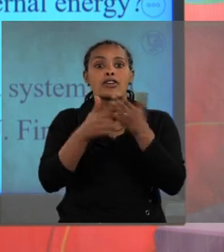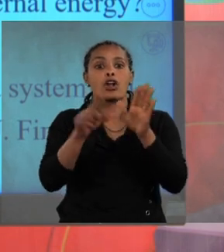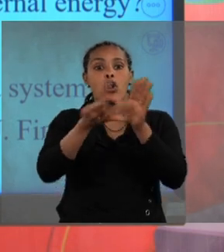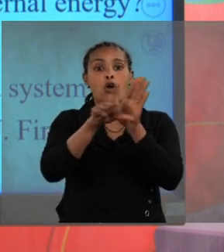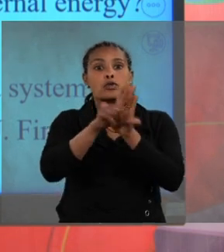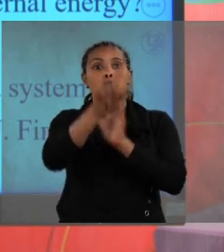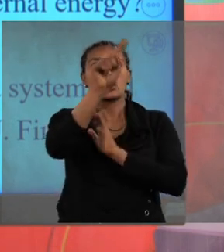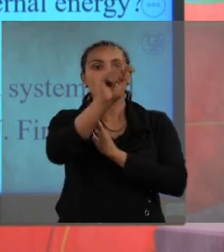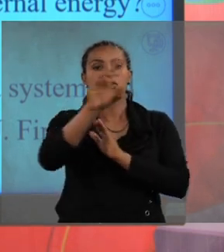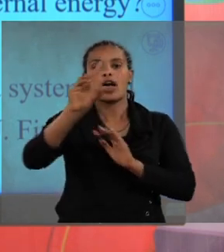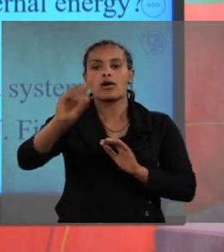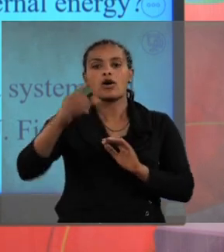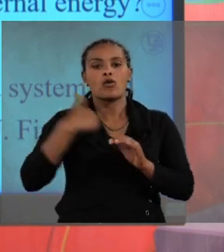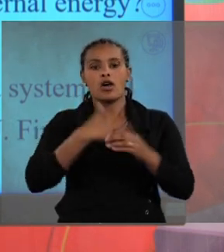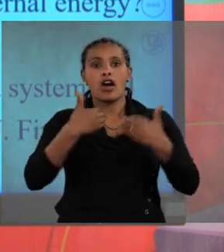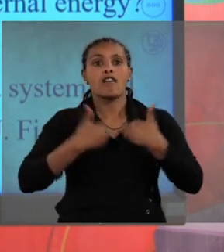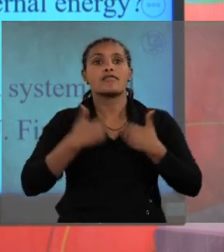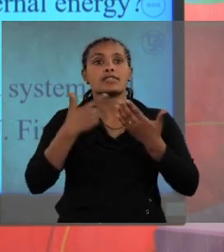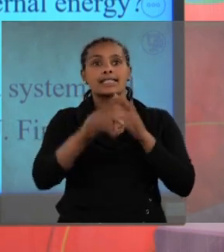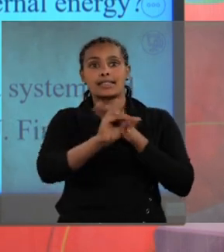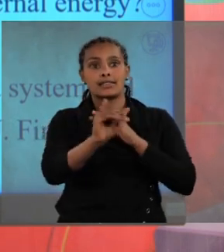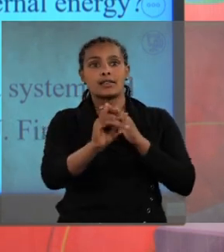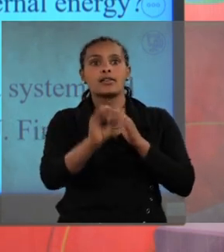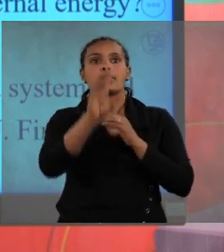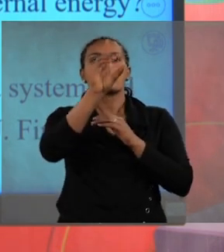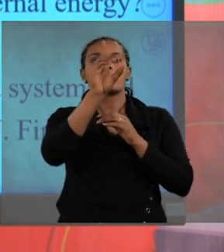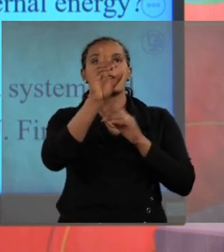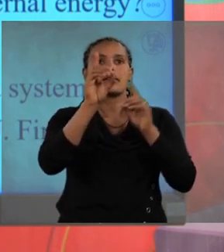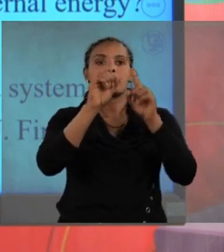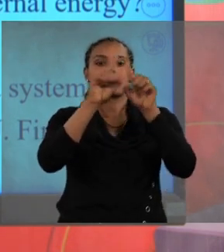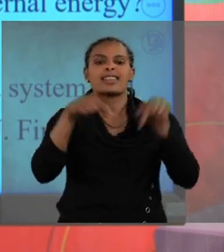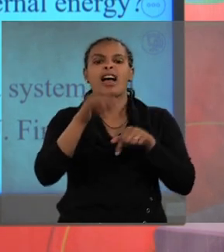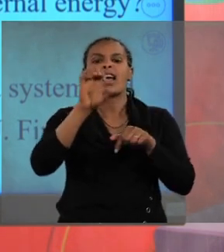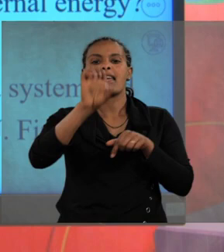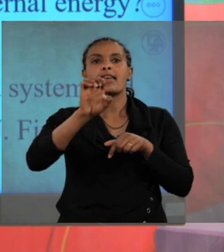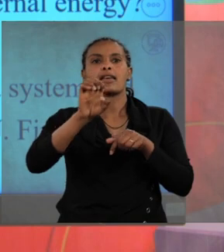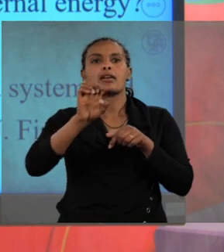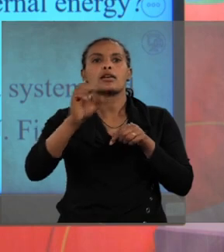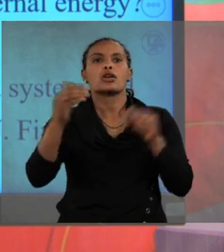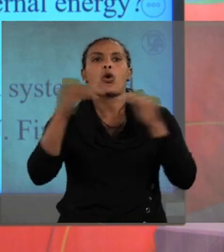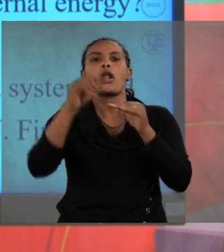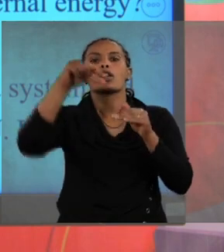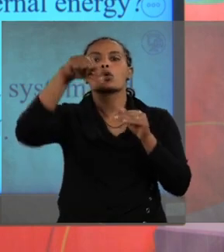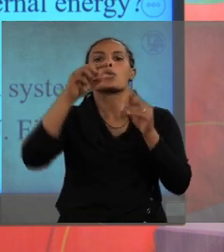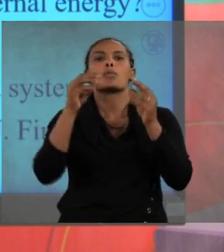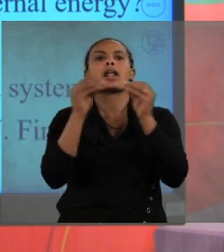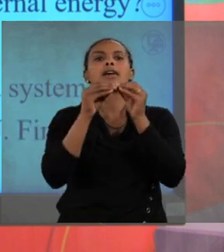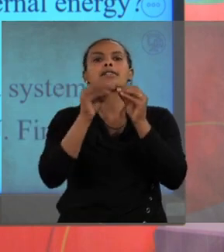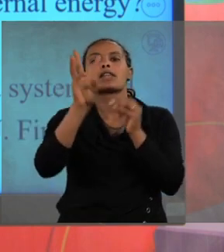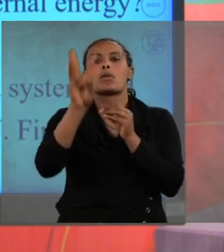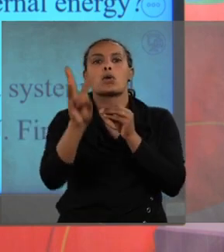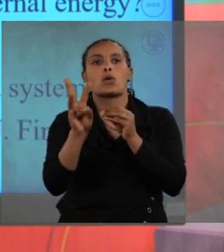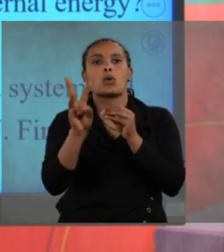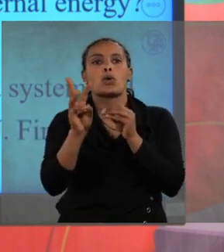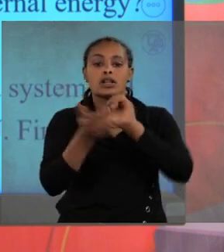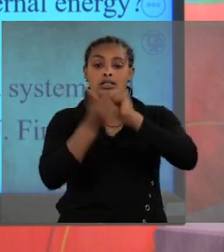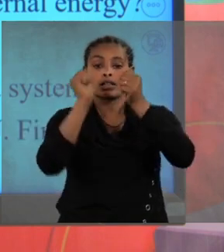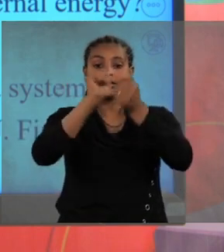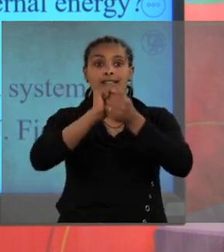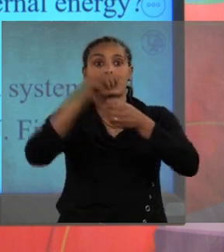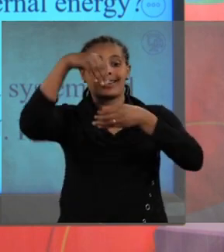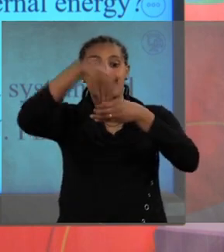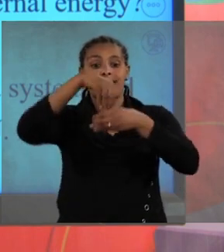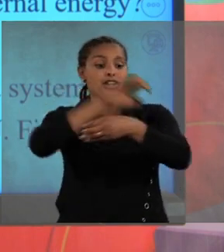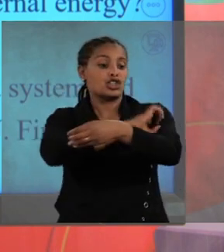of thermodynamics, we have this delta E equal Q plus W. Change in